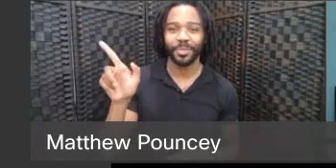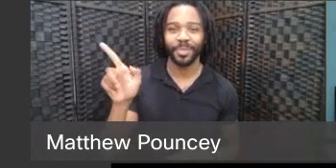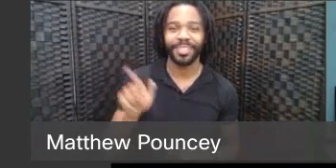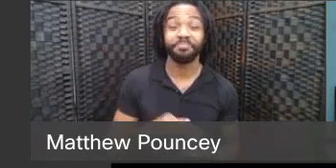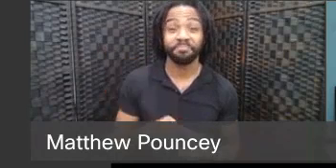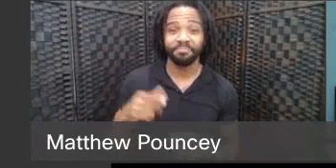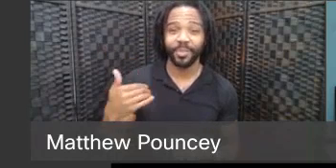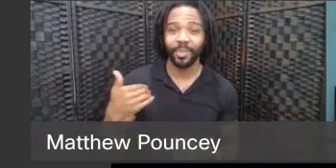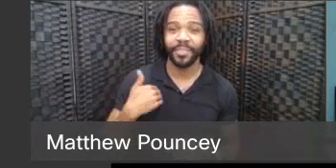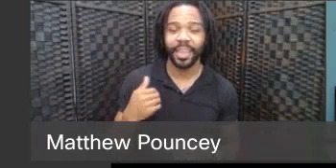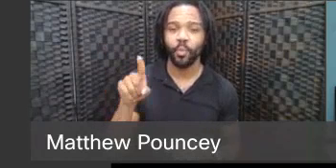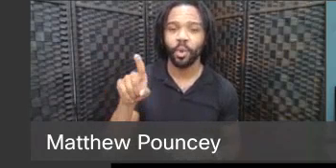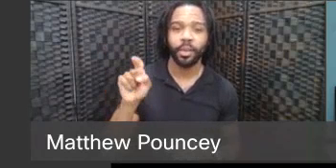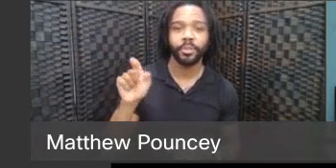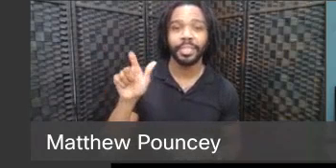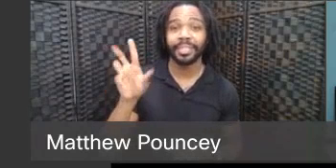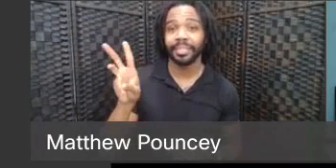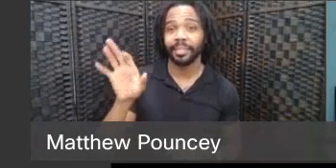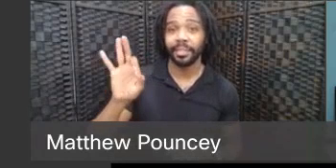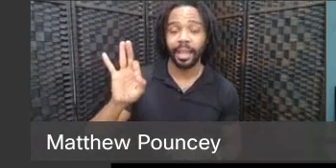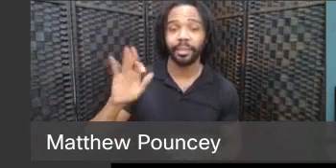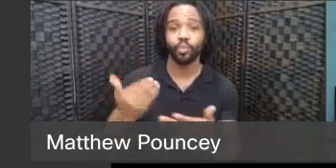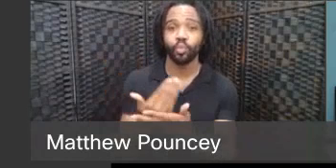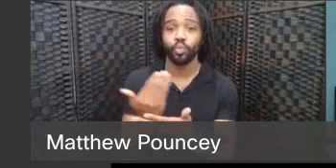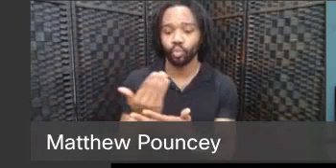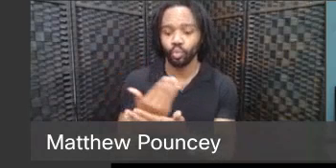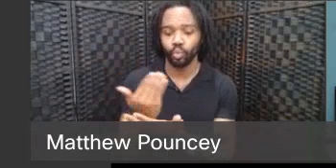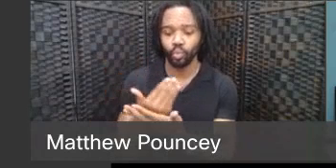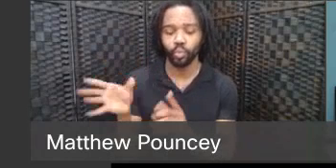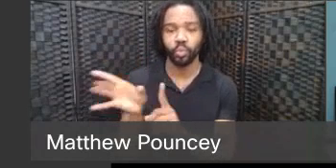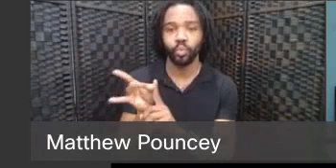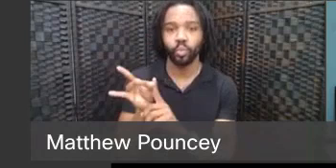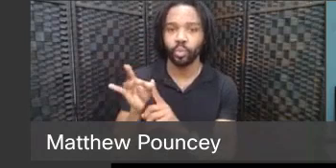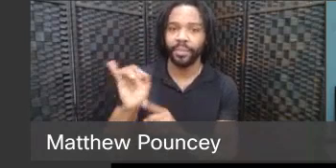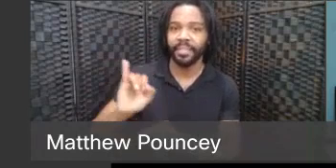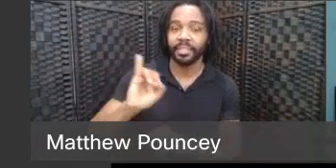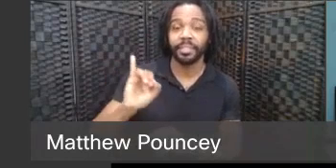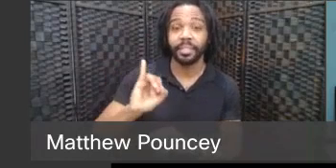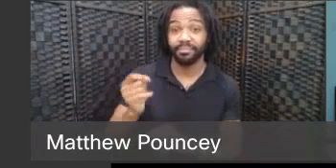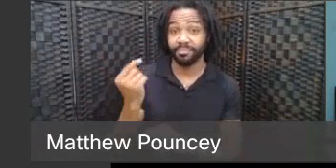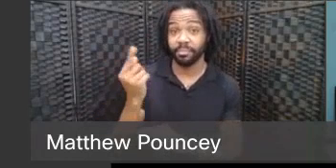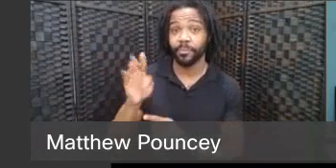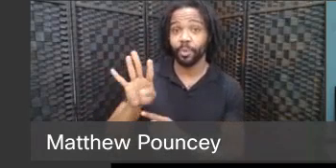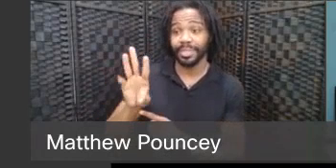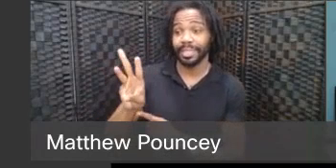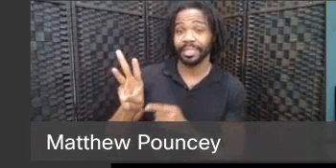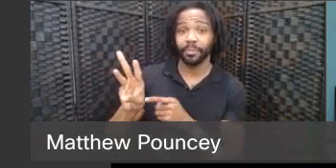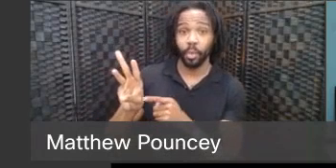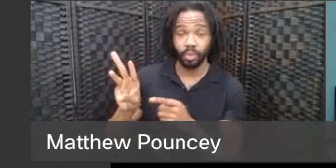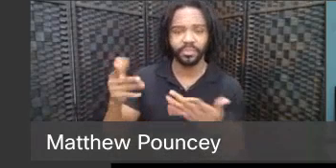we've had 169 new infections, and of these, 46 were fully